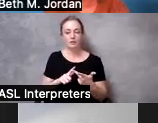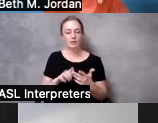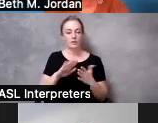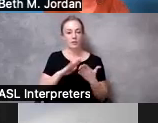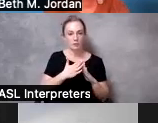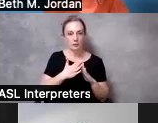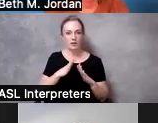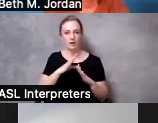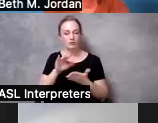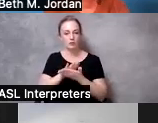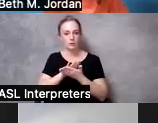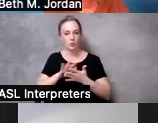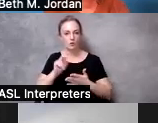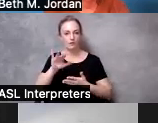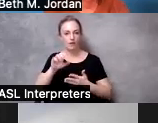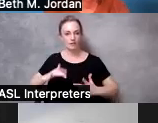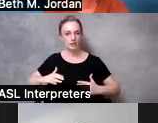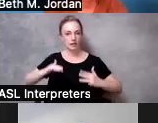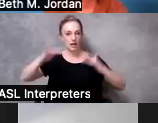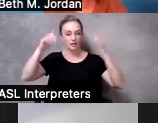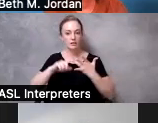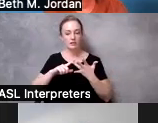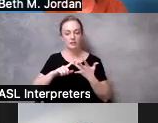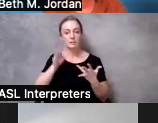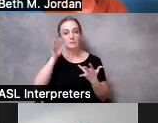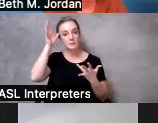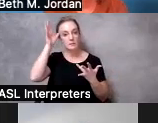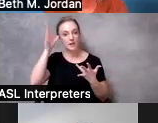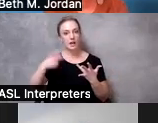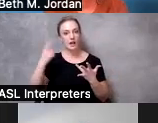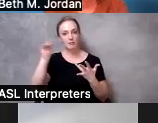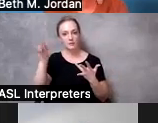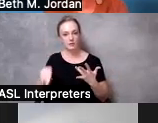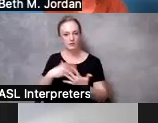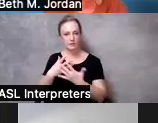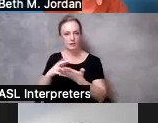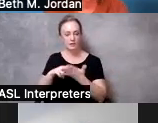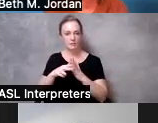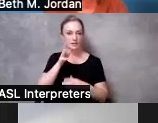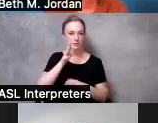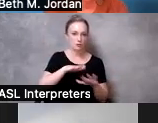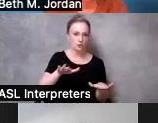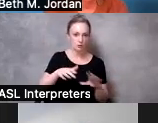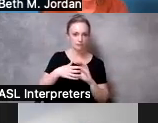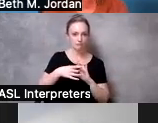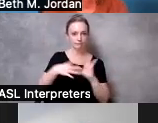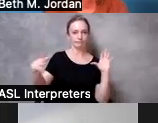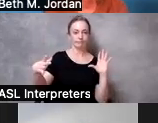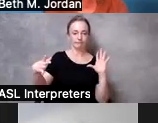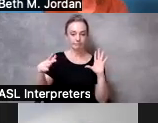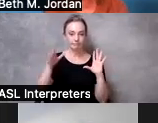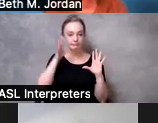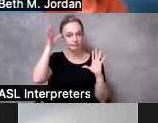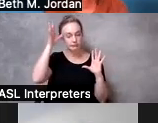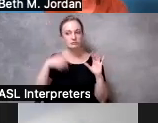school violence, high rates of parental incarceration that result in separation of children from their primary caregivers, and high rates of